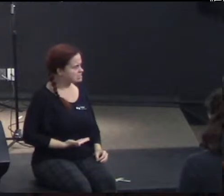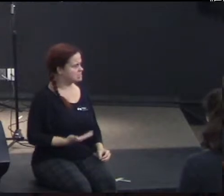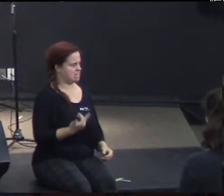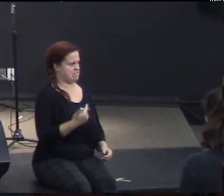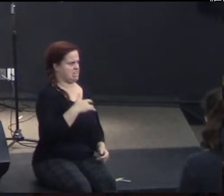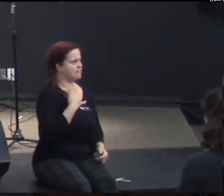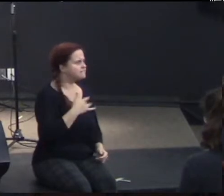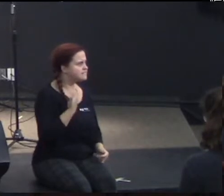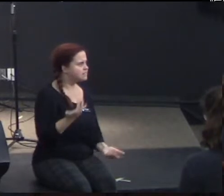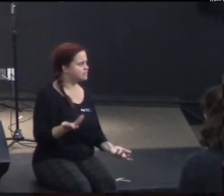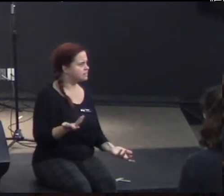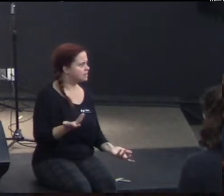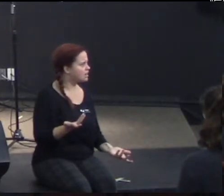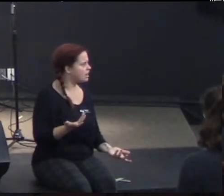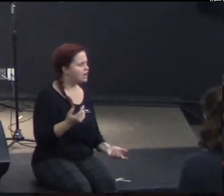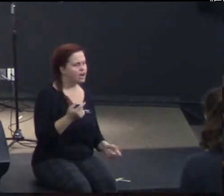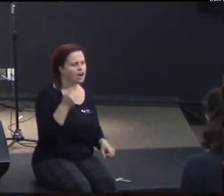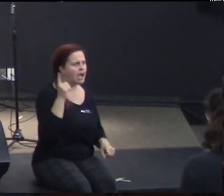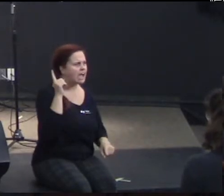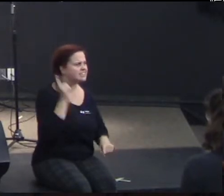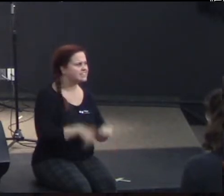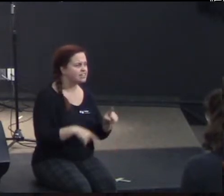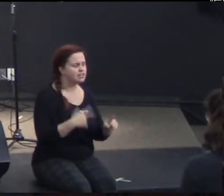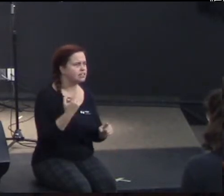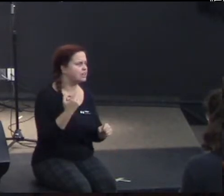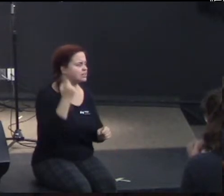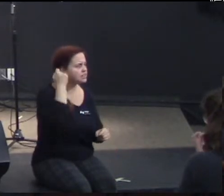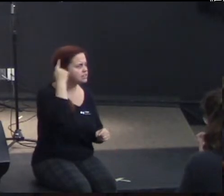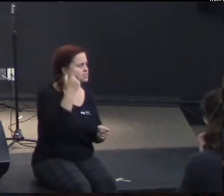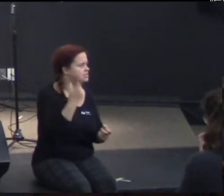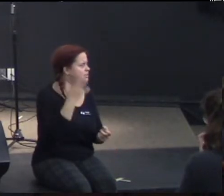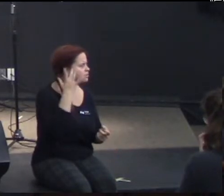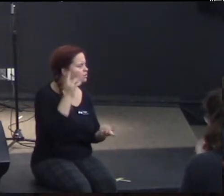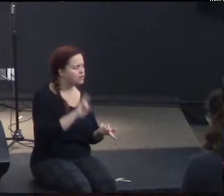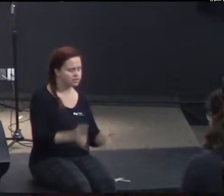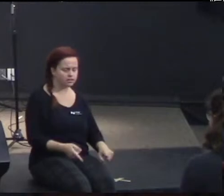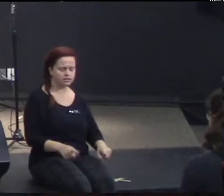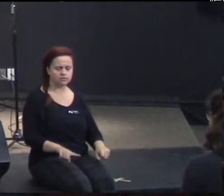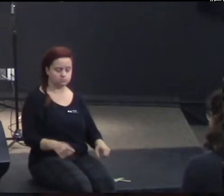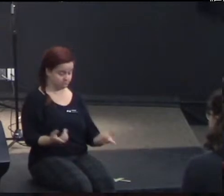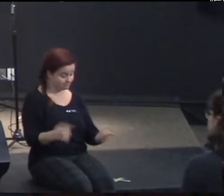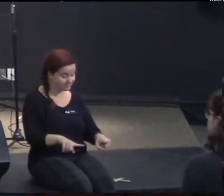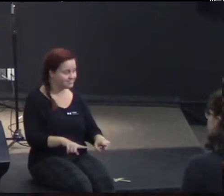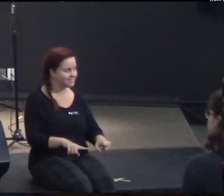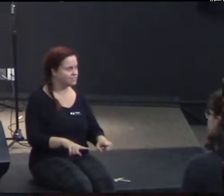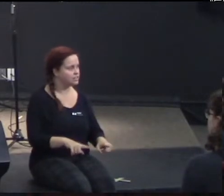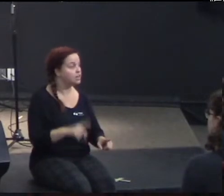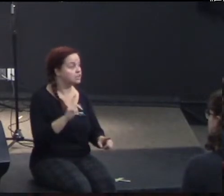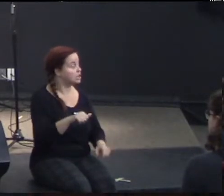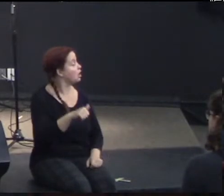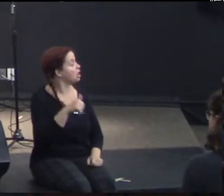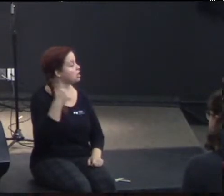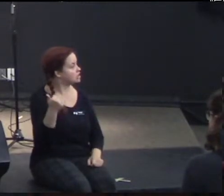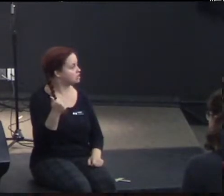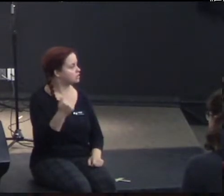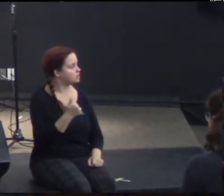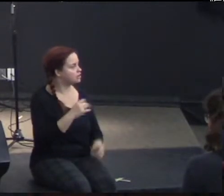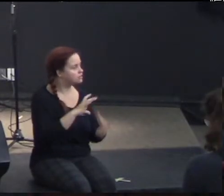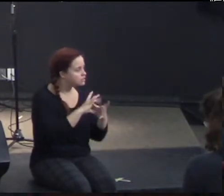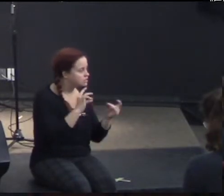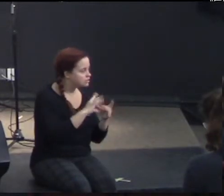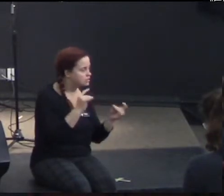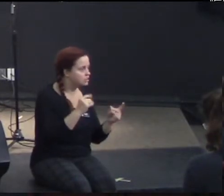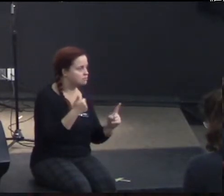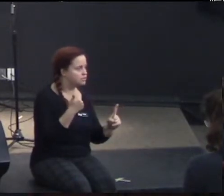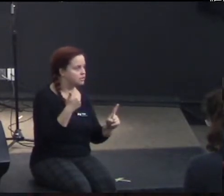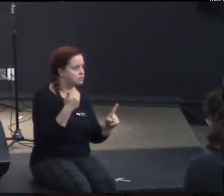figure out why this would happen until another one-liner hit me.